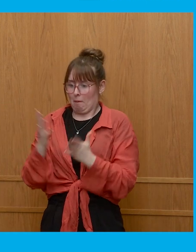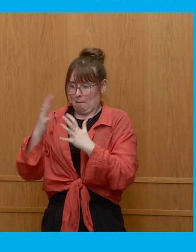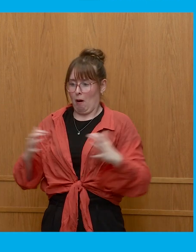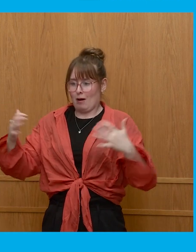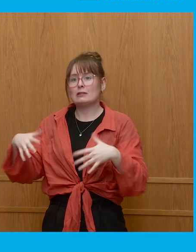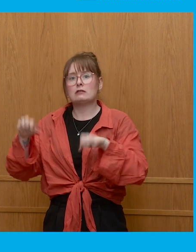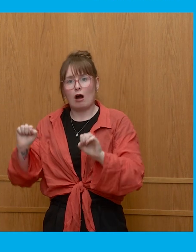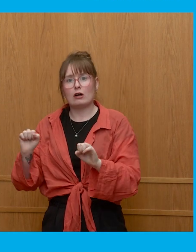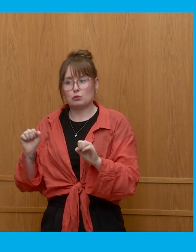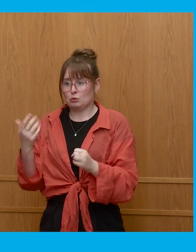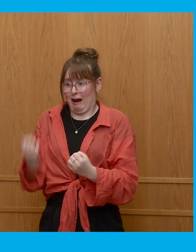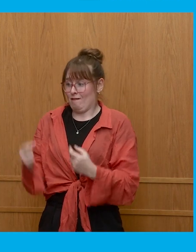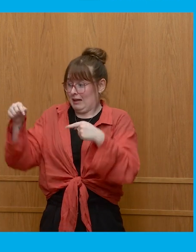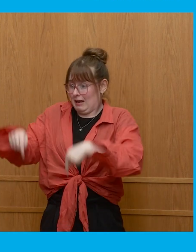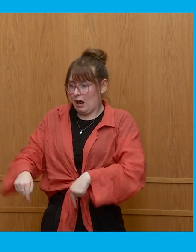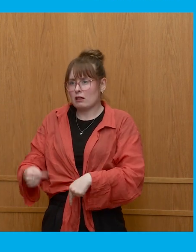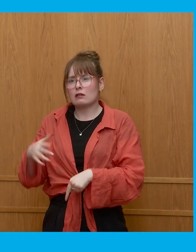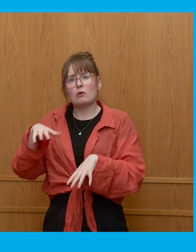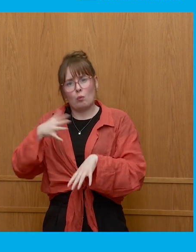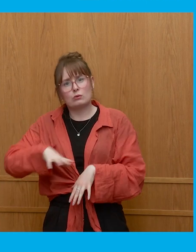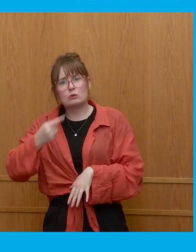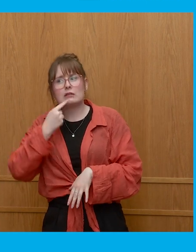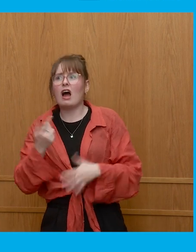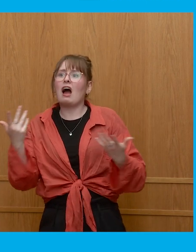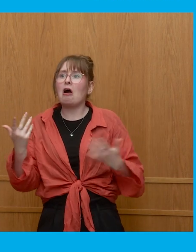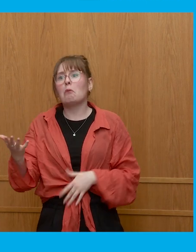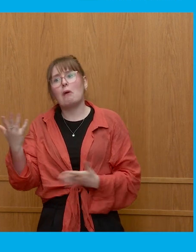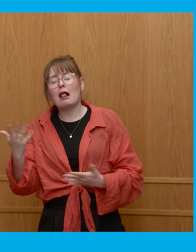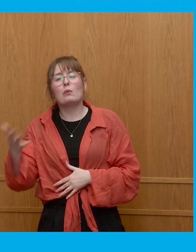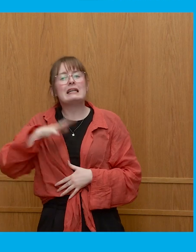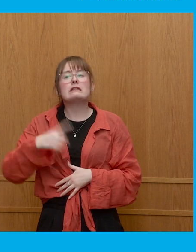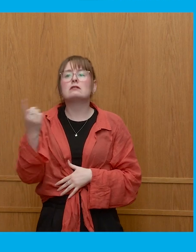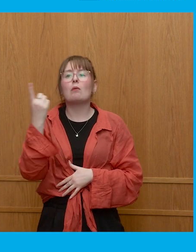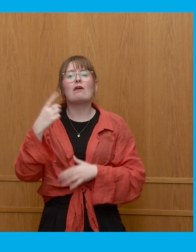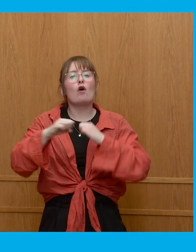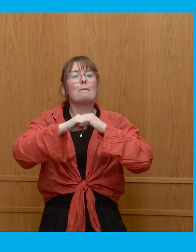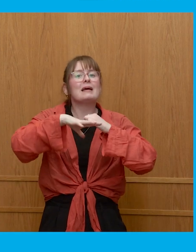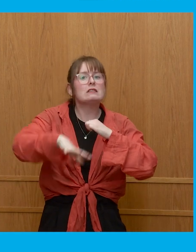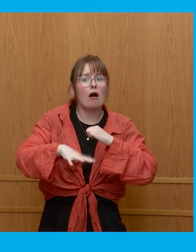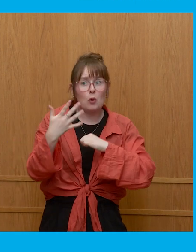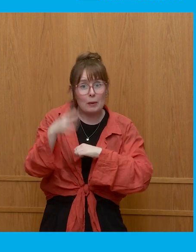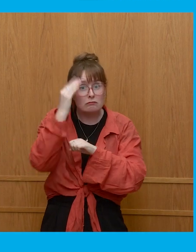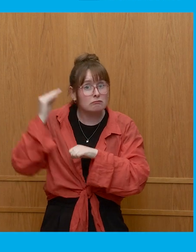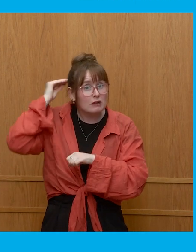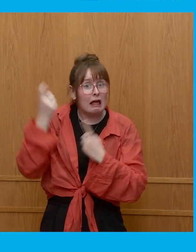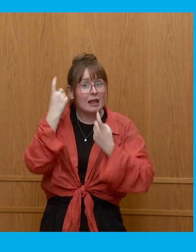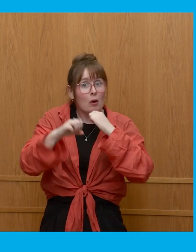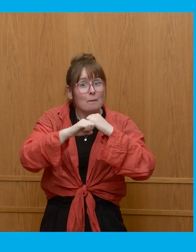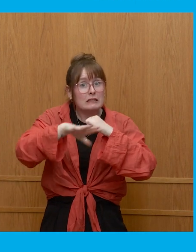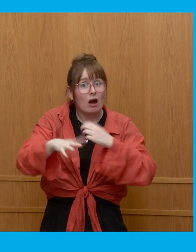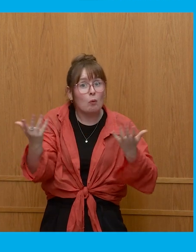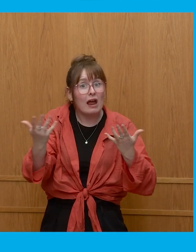to exist, and they started to say, "Oh well, actually, we need a place for the press. Did anybody consider a place for the press?